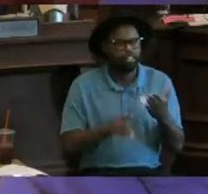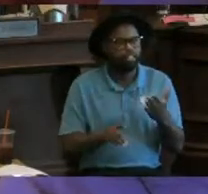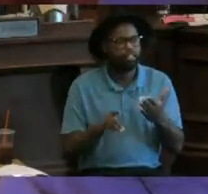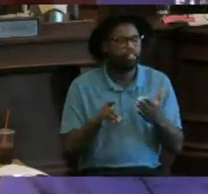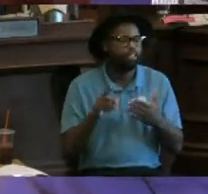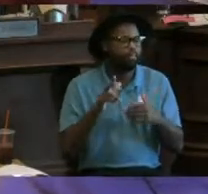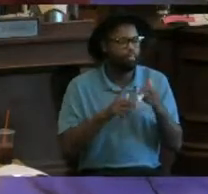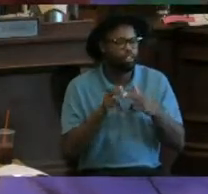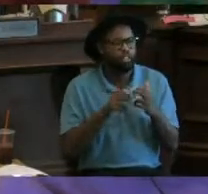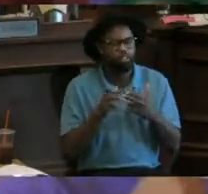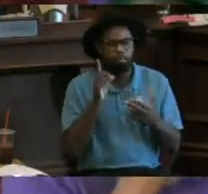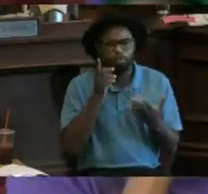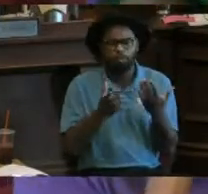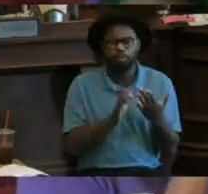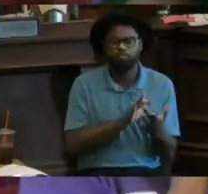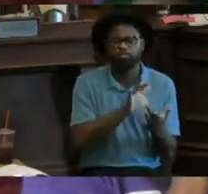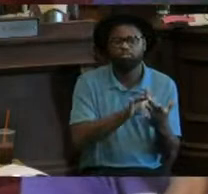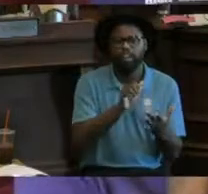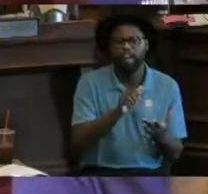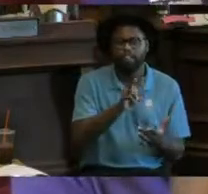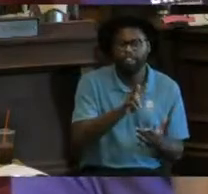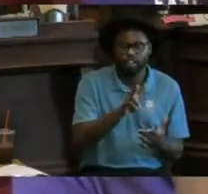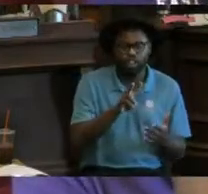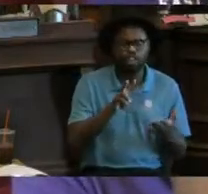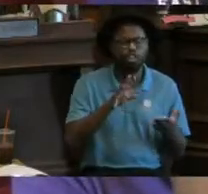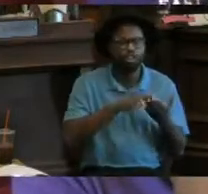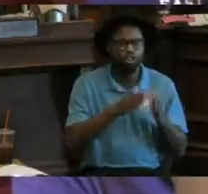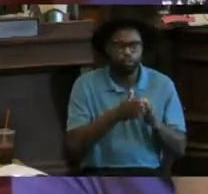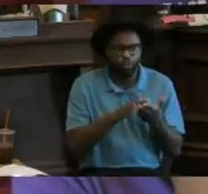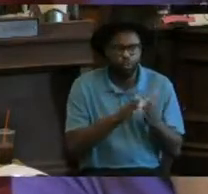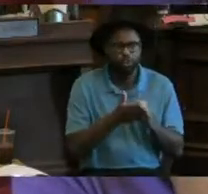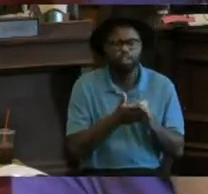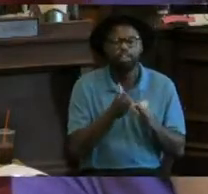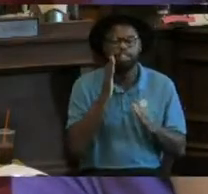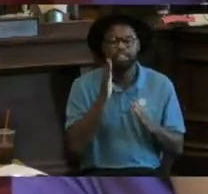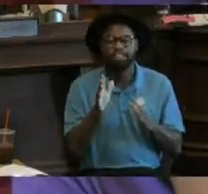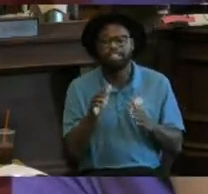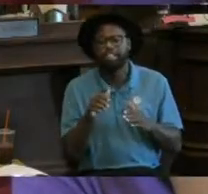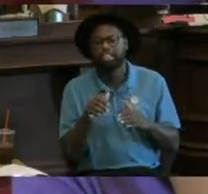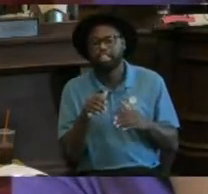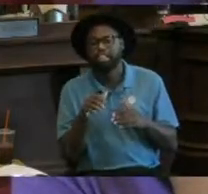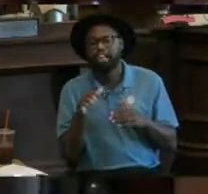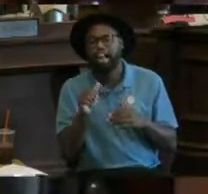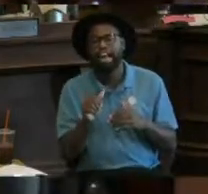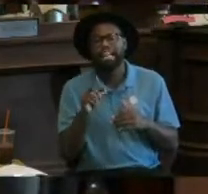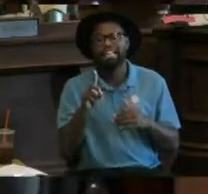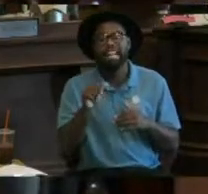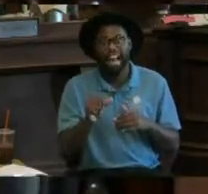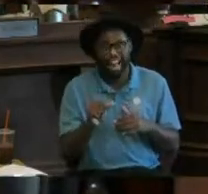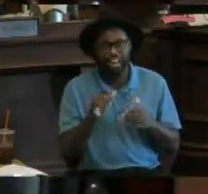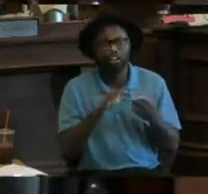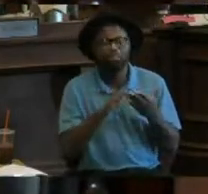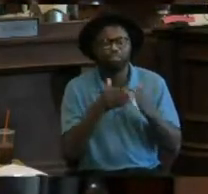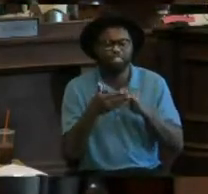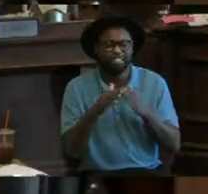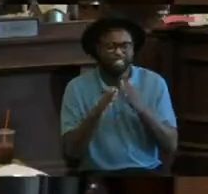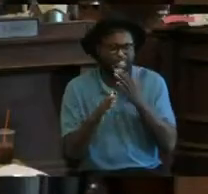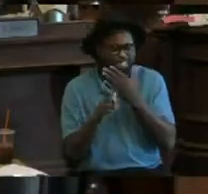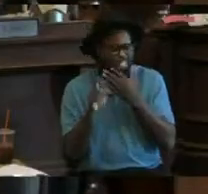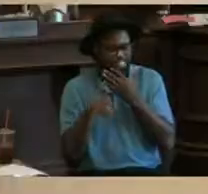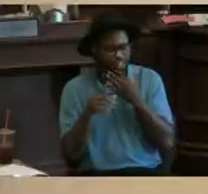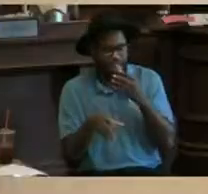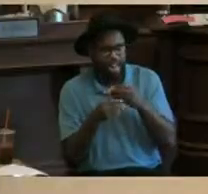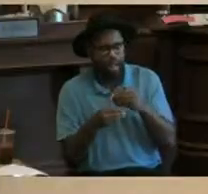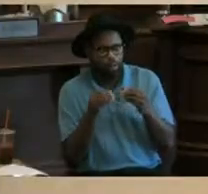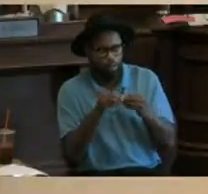community and make sure we are thinking of things that we could do in addition besides just the state required guidelines. Absolutely. Thank you.